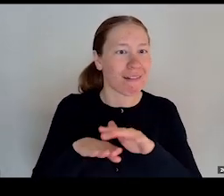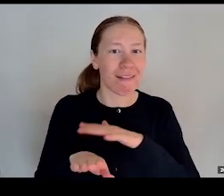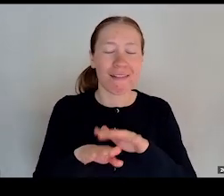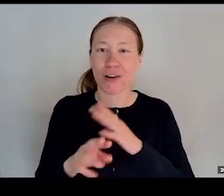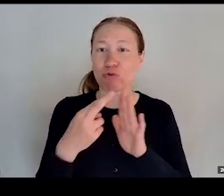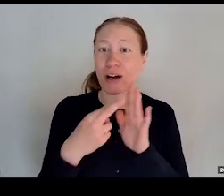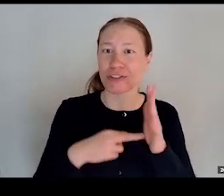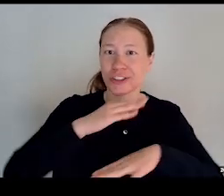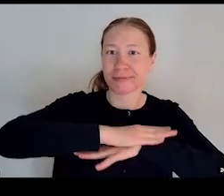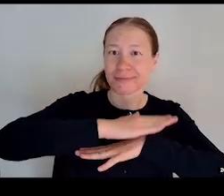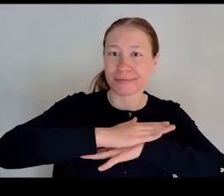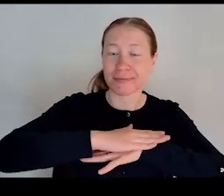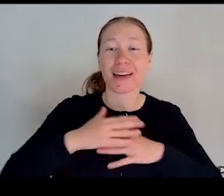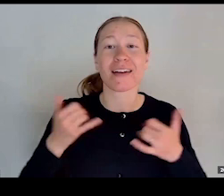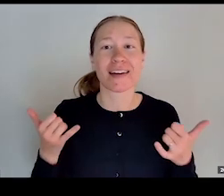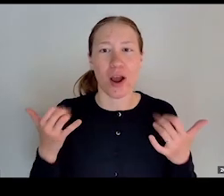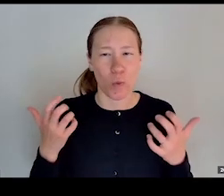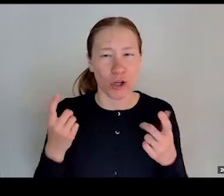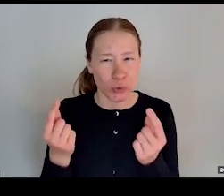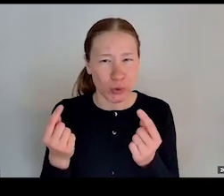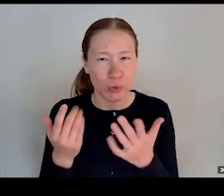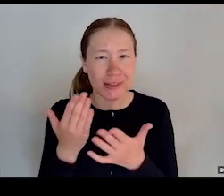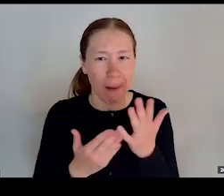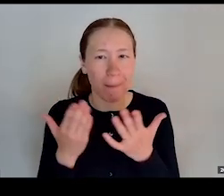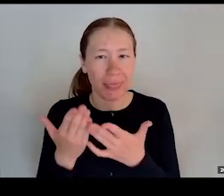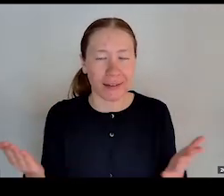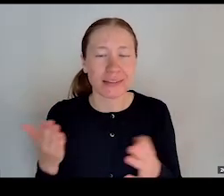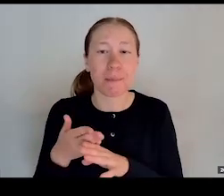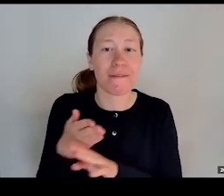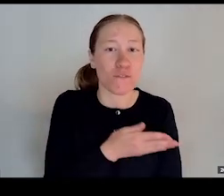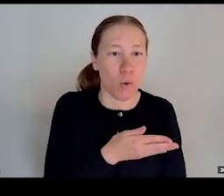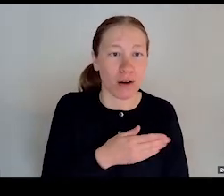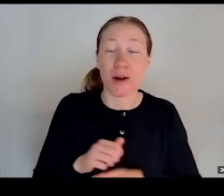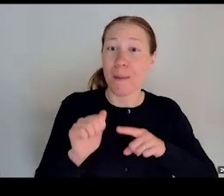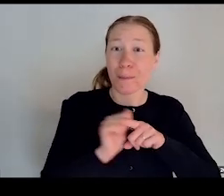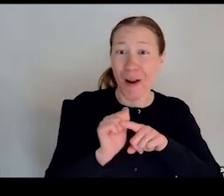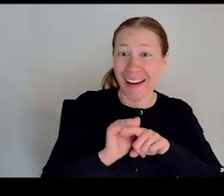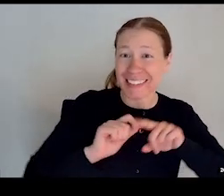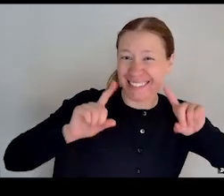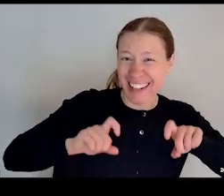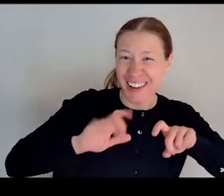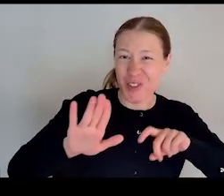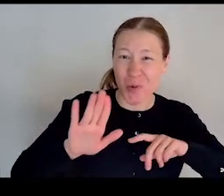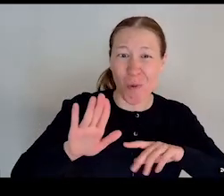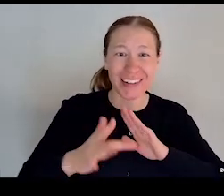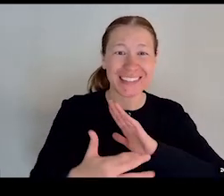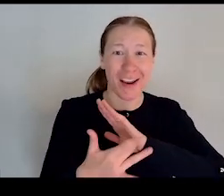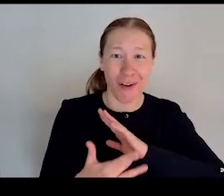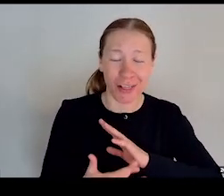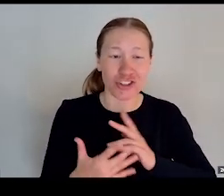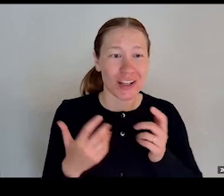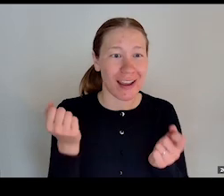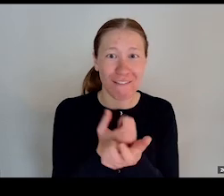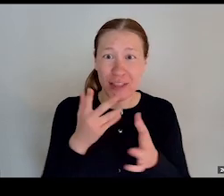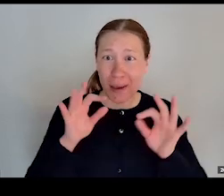things we do beforehand. So do a practice run and test your technology features first. You want to make sure that they are accessible and